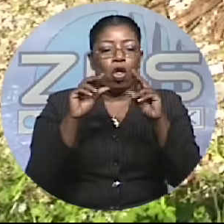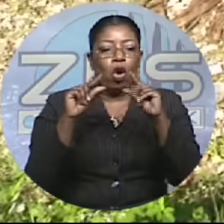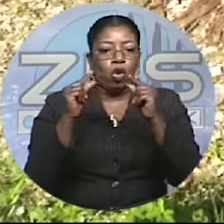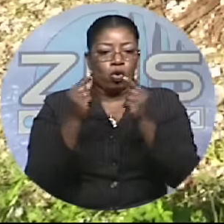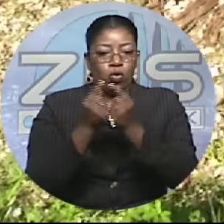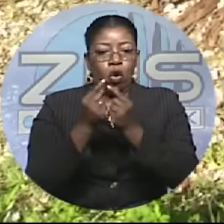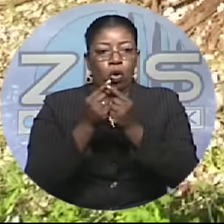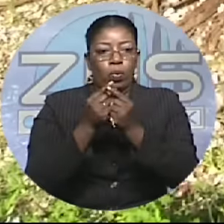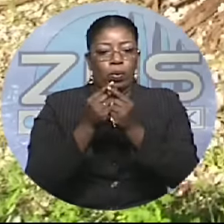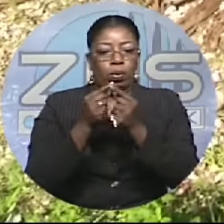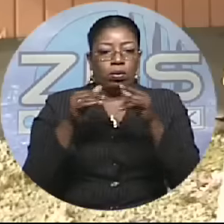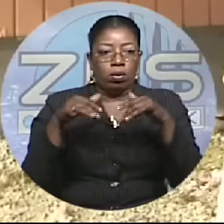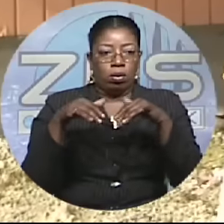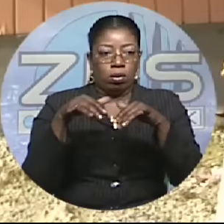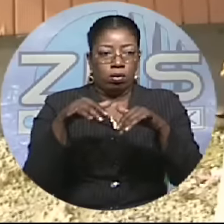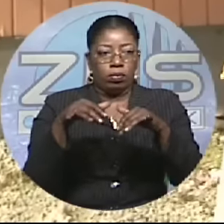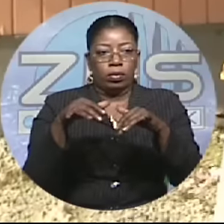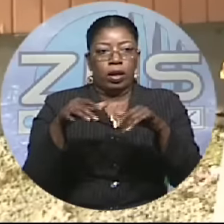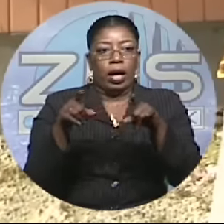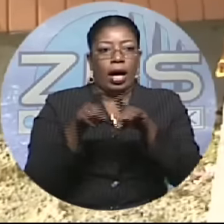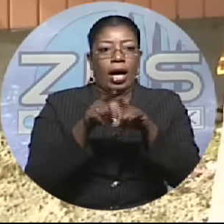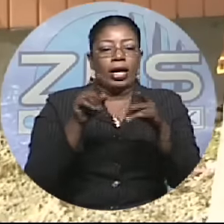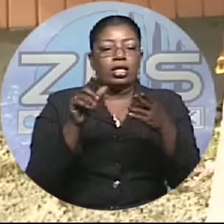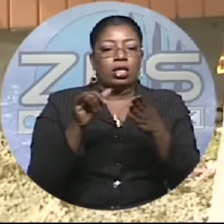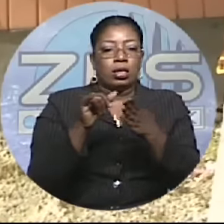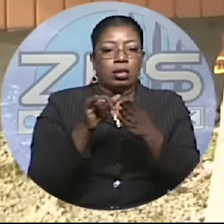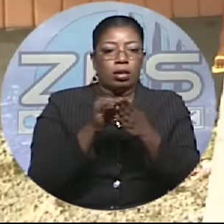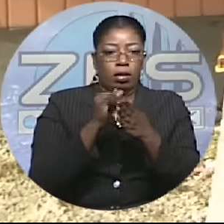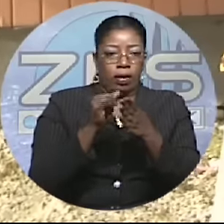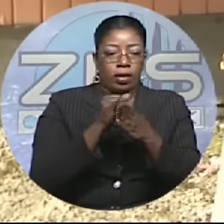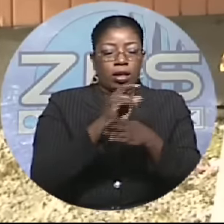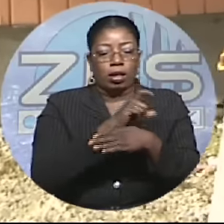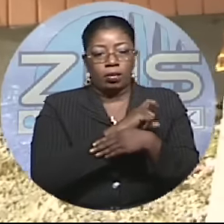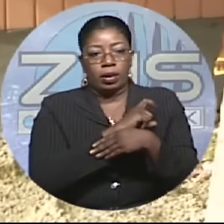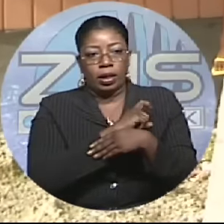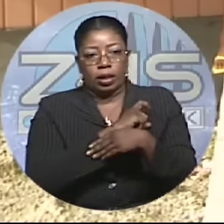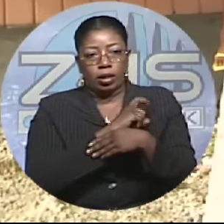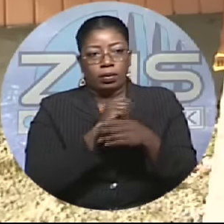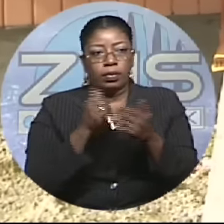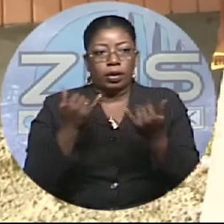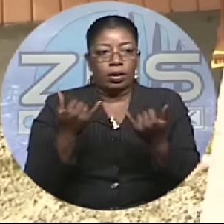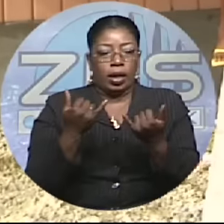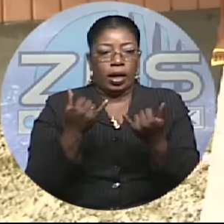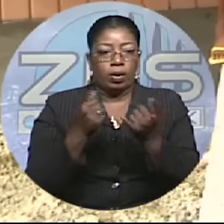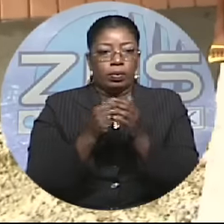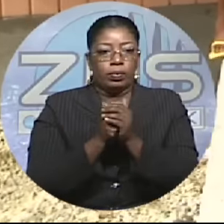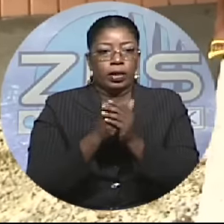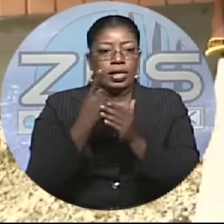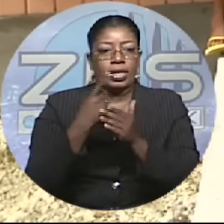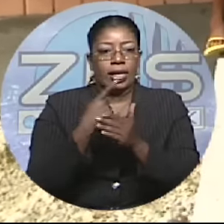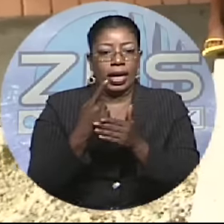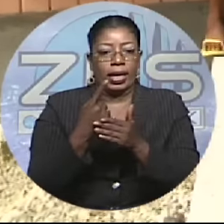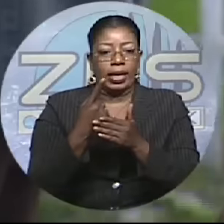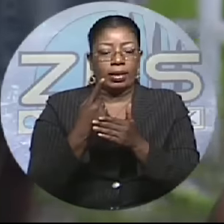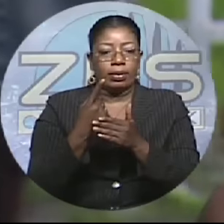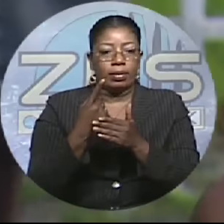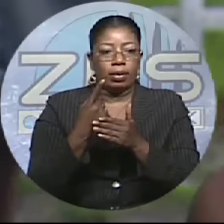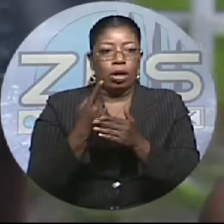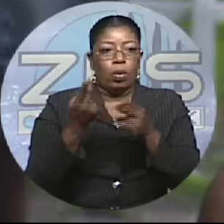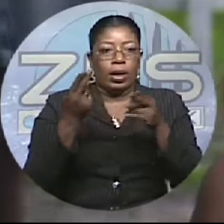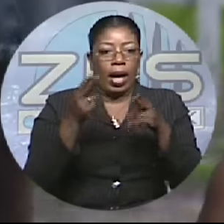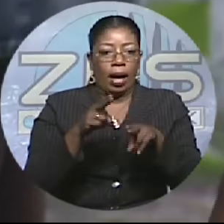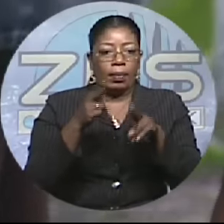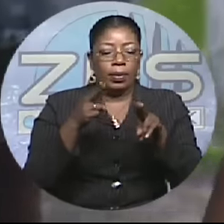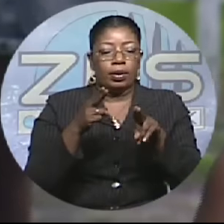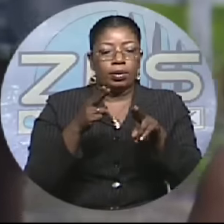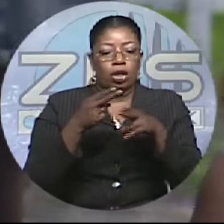police conducted their investigation. For resident Basil Sawyer, though, the broad daylight shooting occurred several feet away